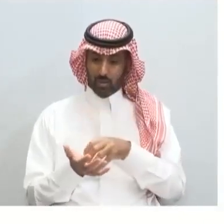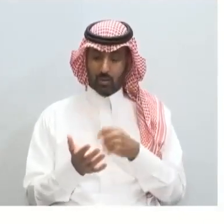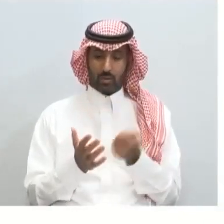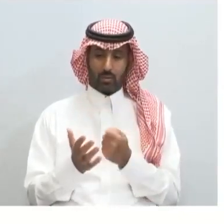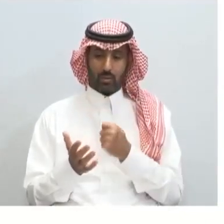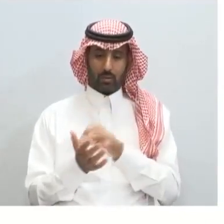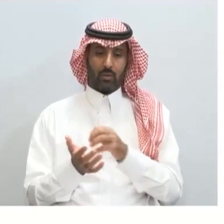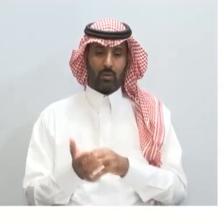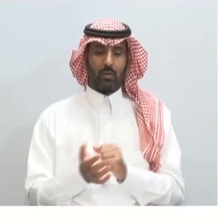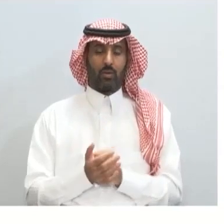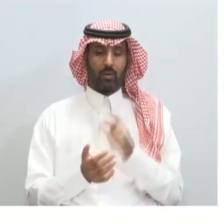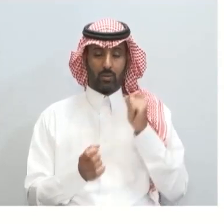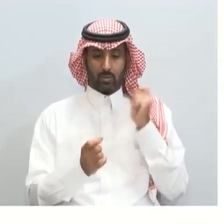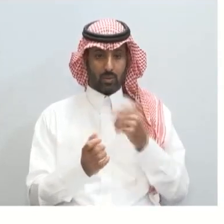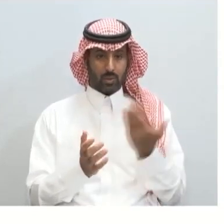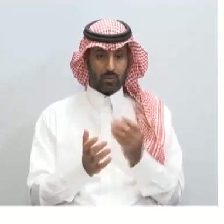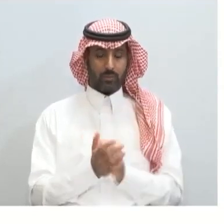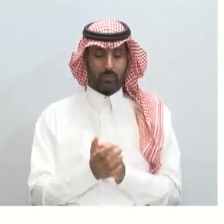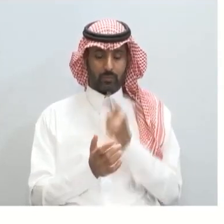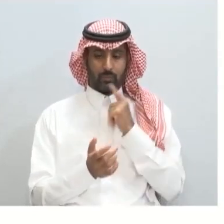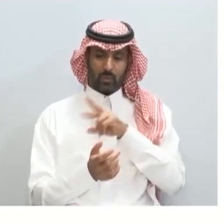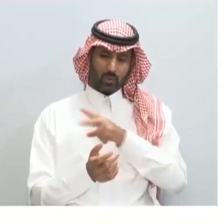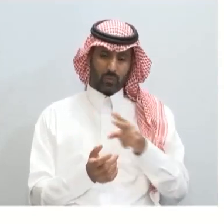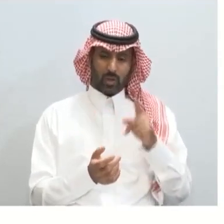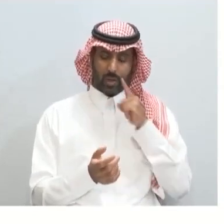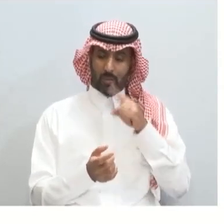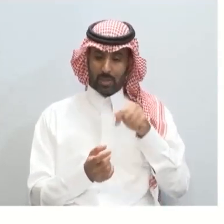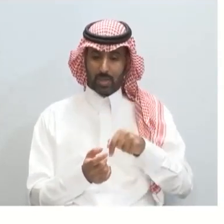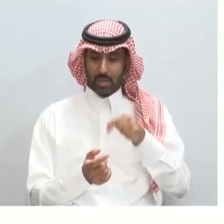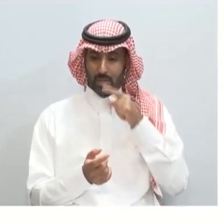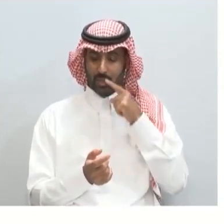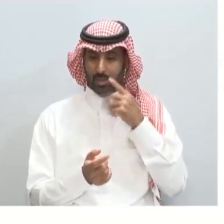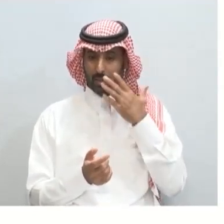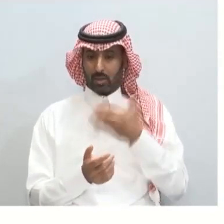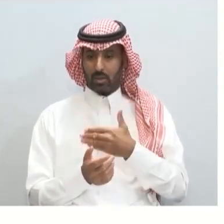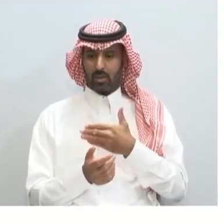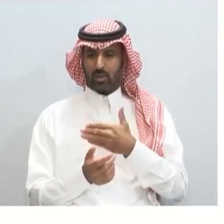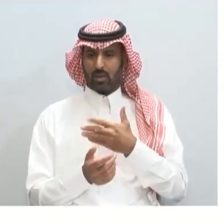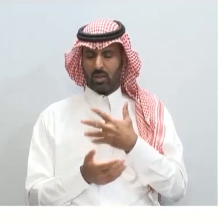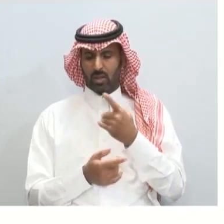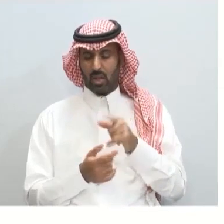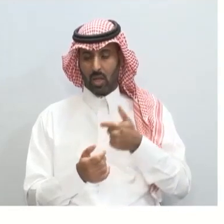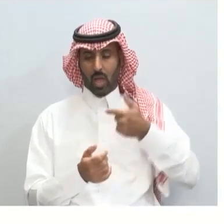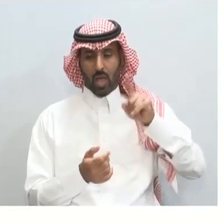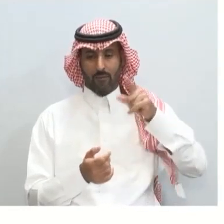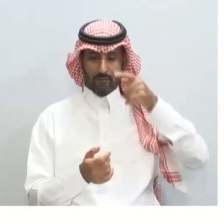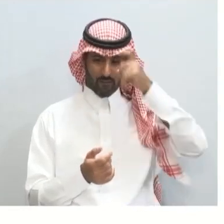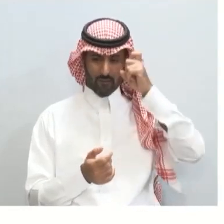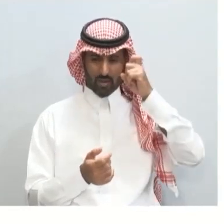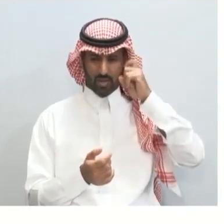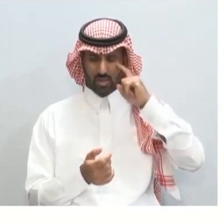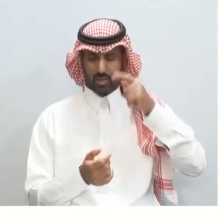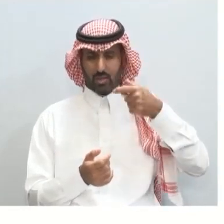homework and these are today's objectives to distinguish between the present hypothetical conditionals and